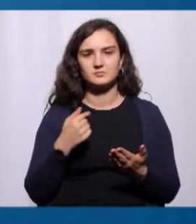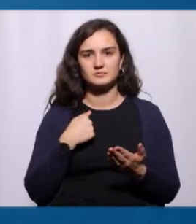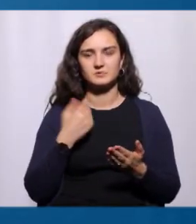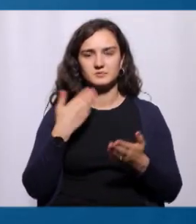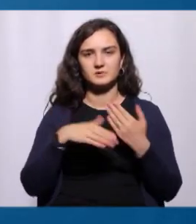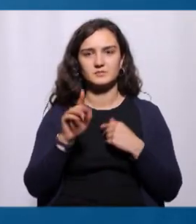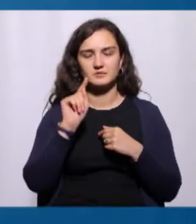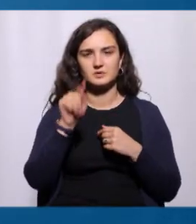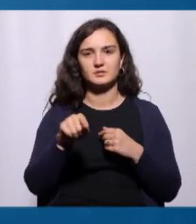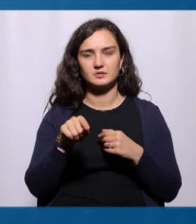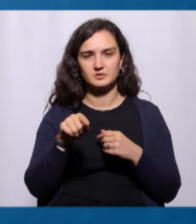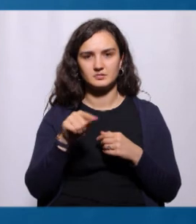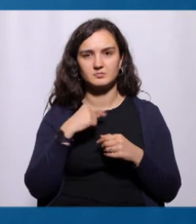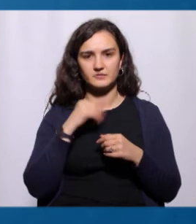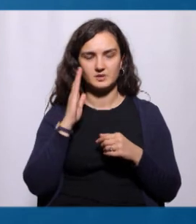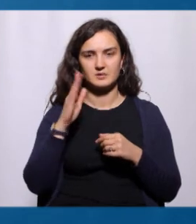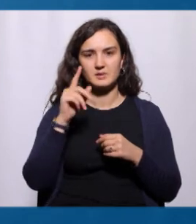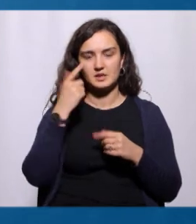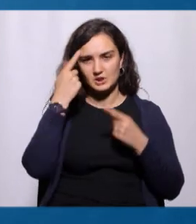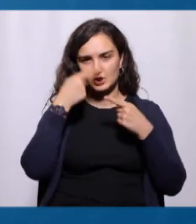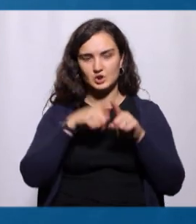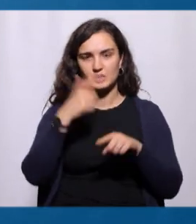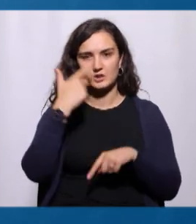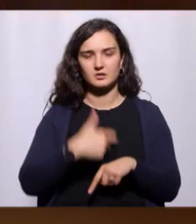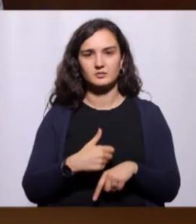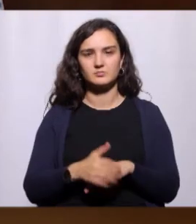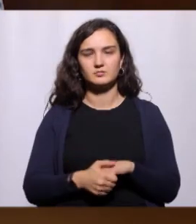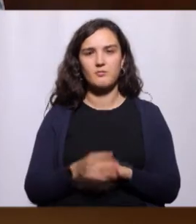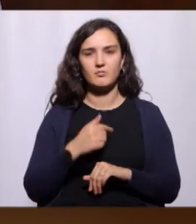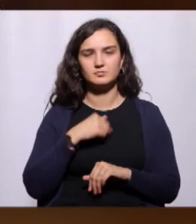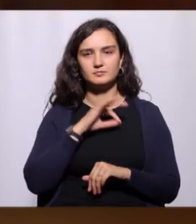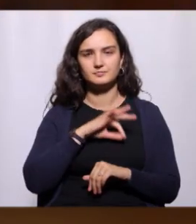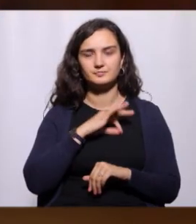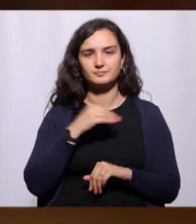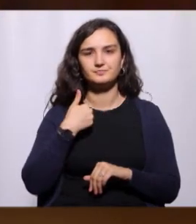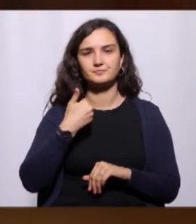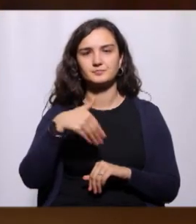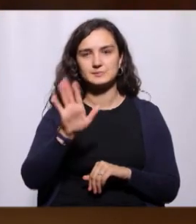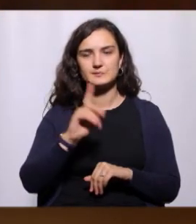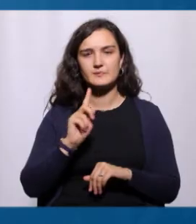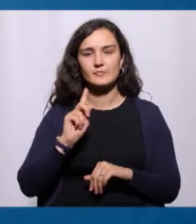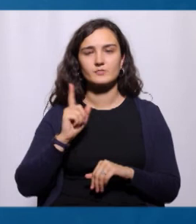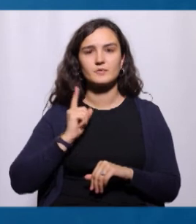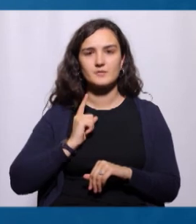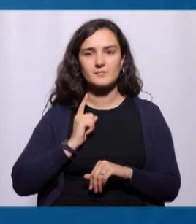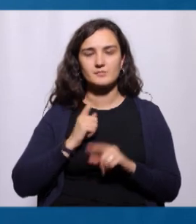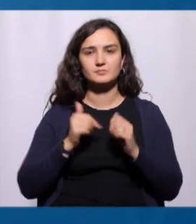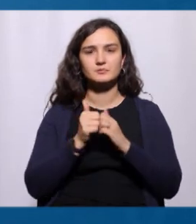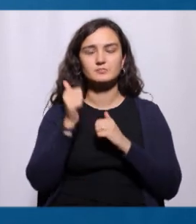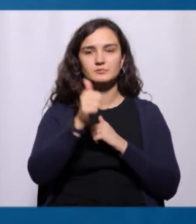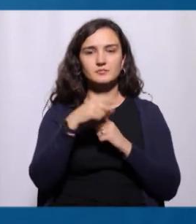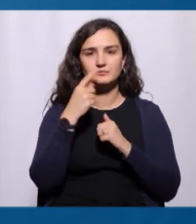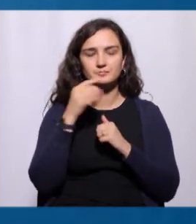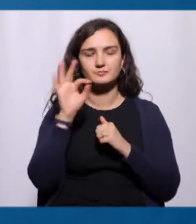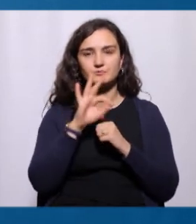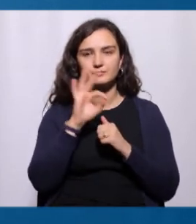am going to be an engineer. We use be going to express predictions